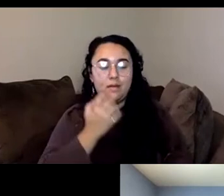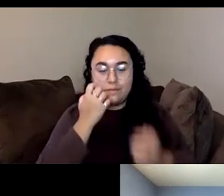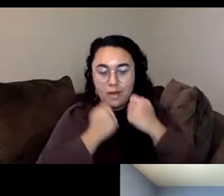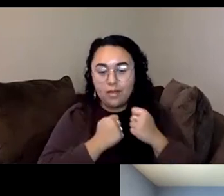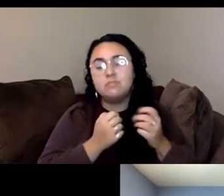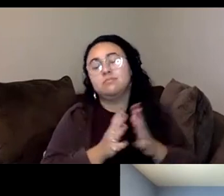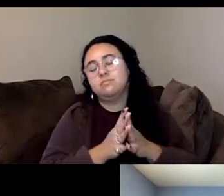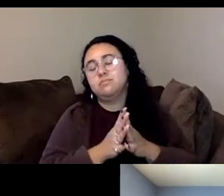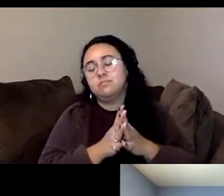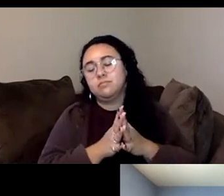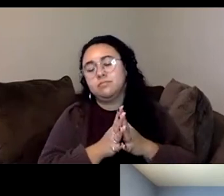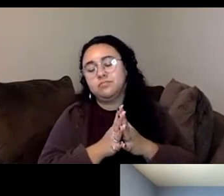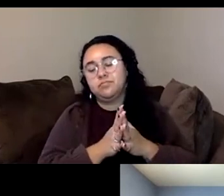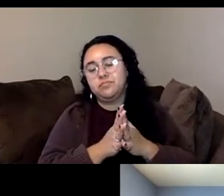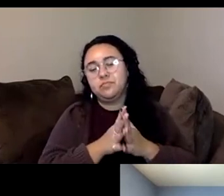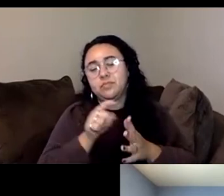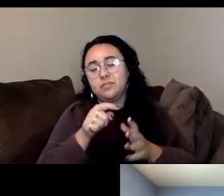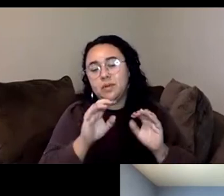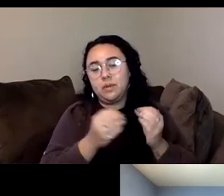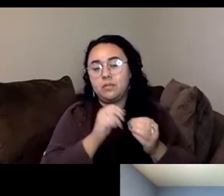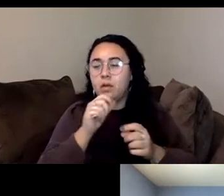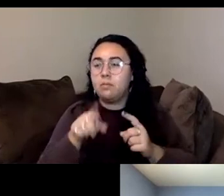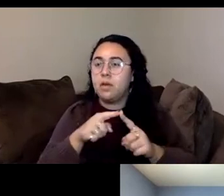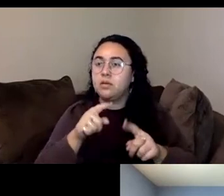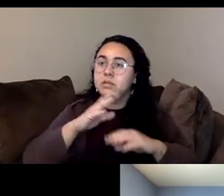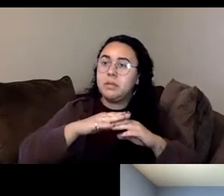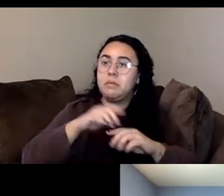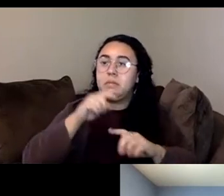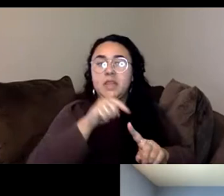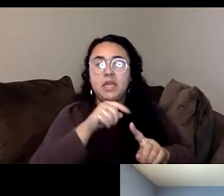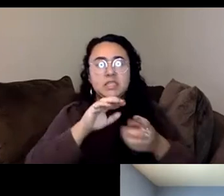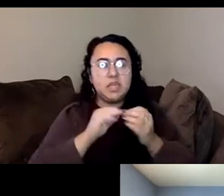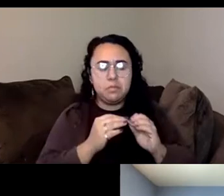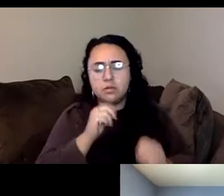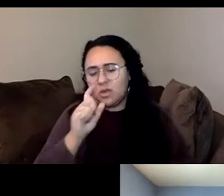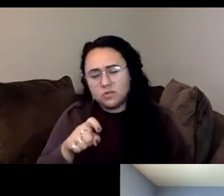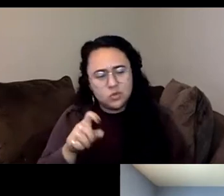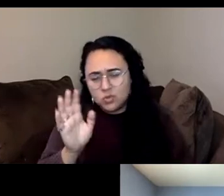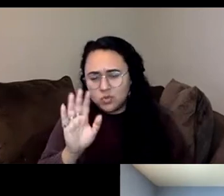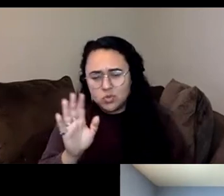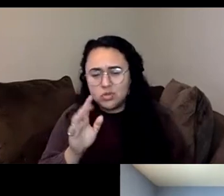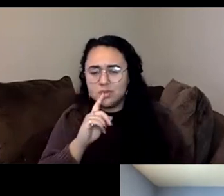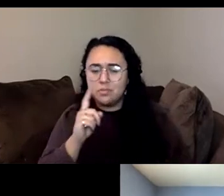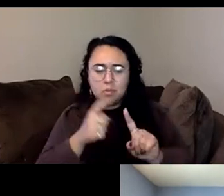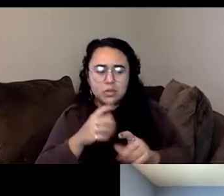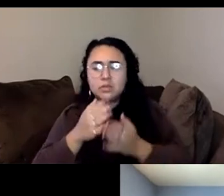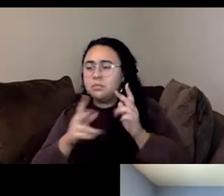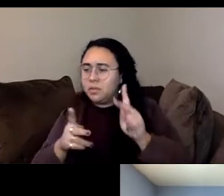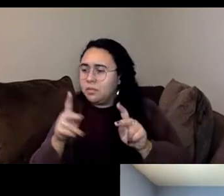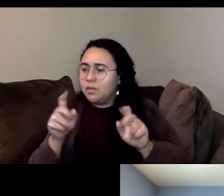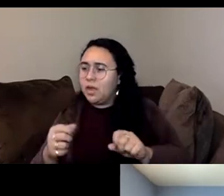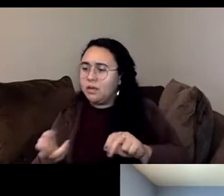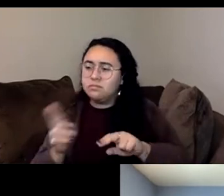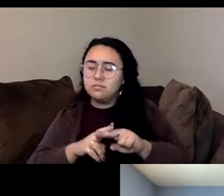organization. It's not about, setting, it has to be minimum this or that, because the point is, if folks can give more and they want to give more,